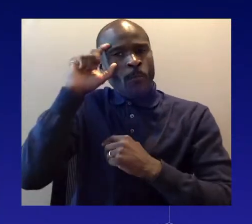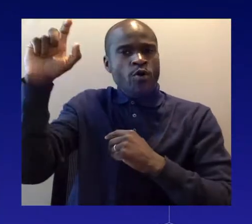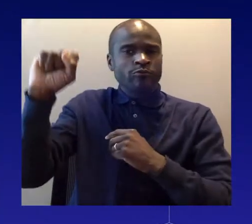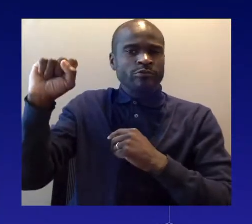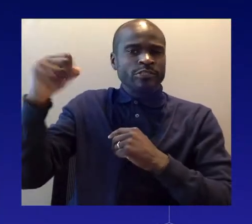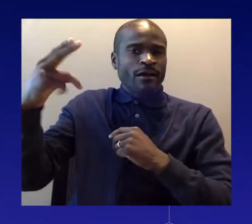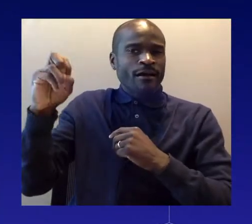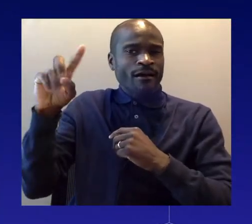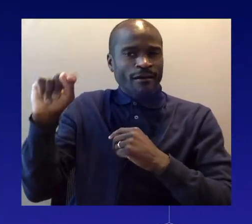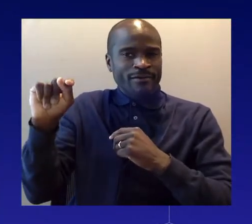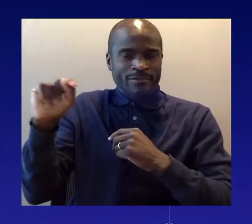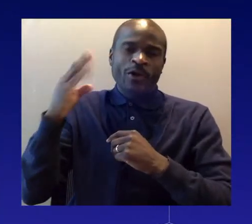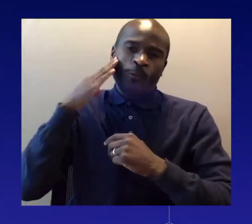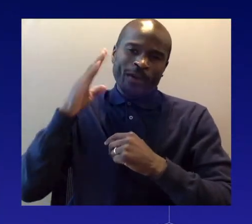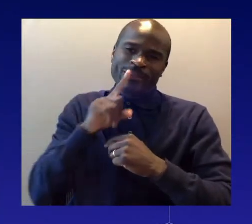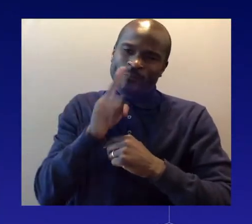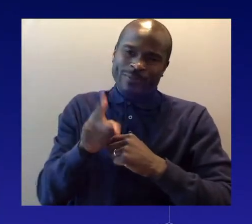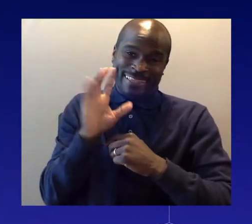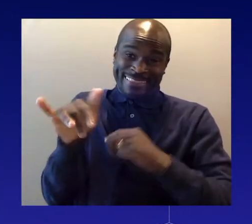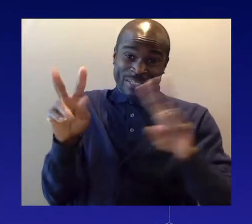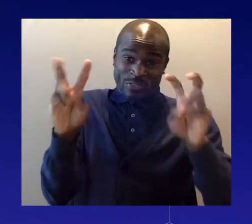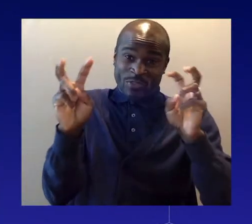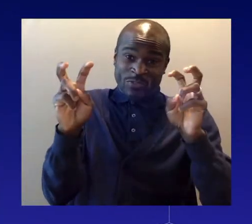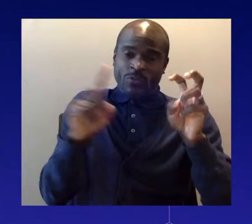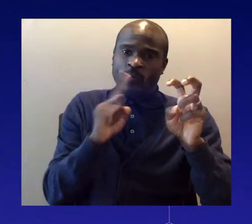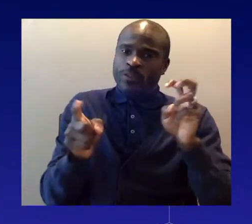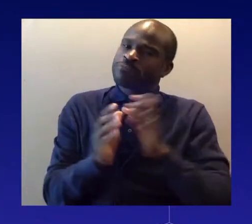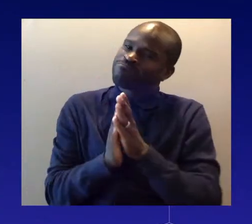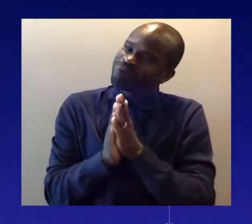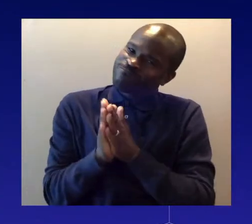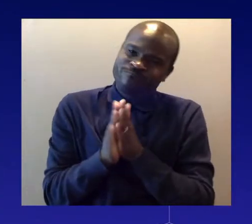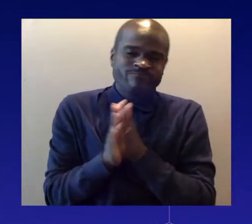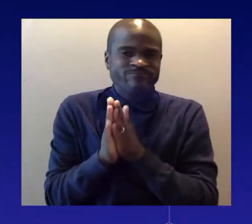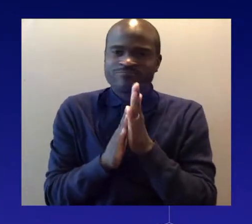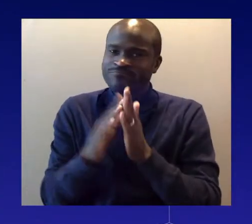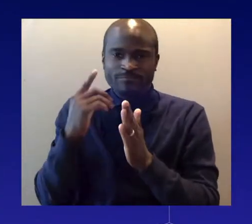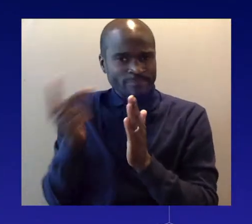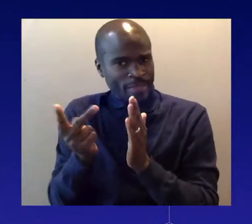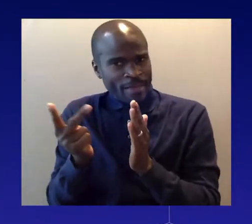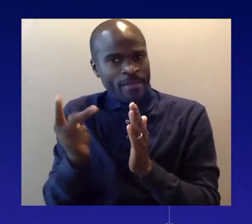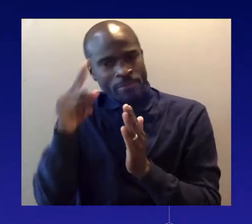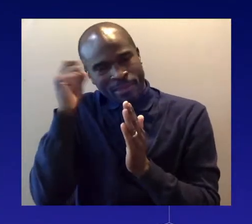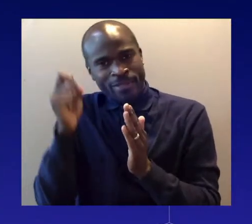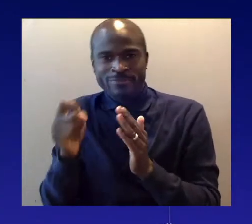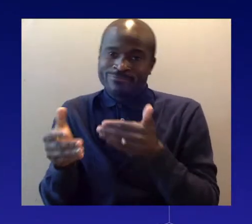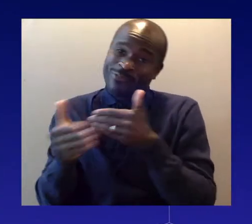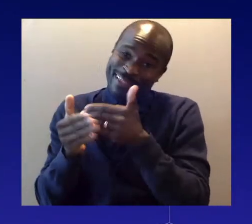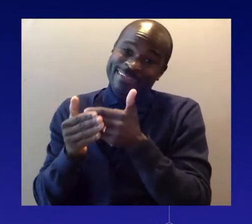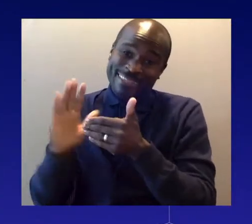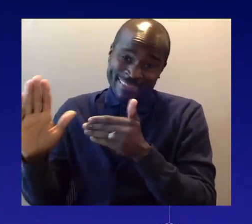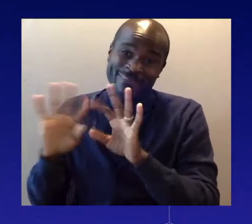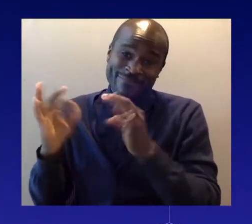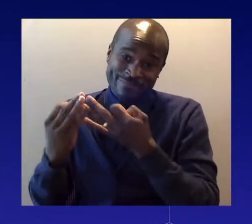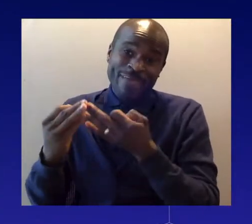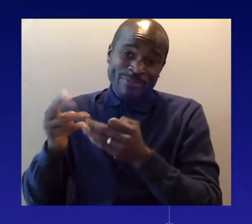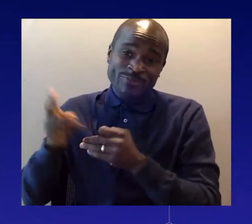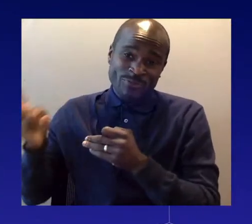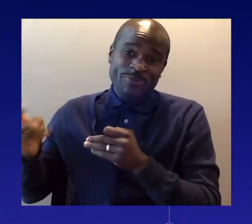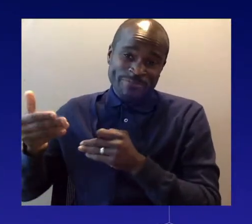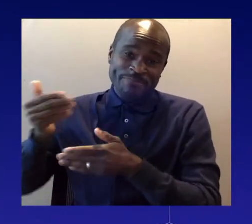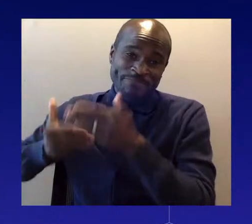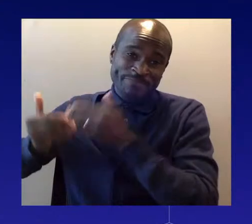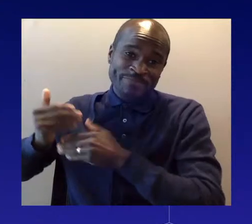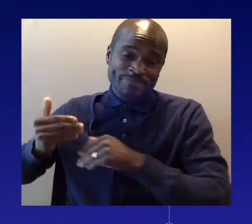and that's why it's been such a passionate focus for them for so many years. And we are making real progress under the cancer moonshot. You know, when